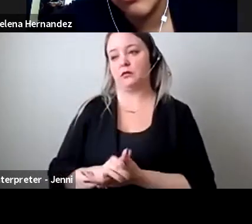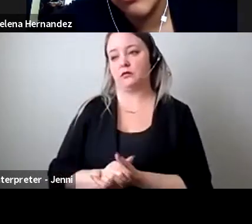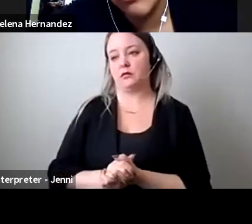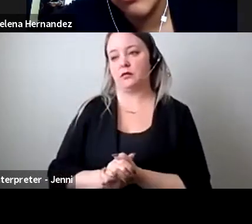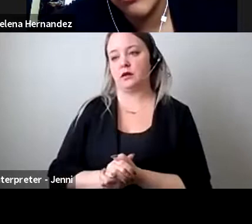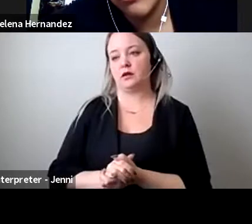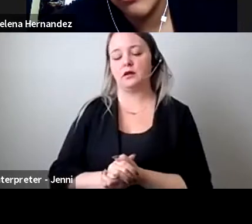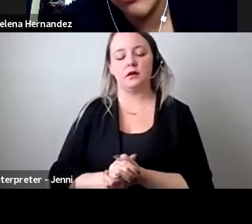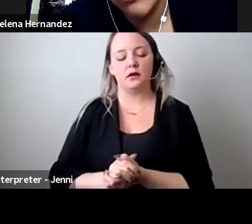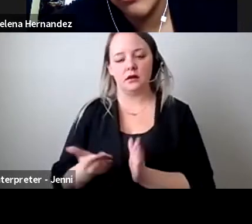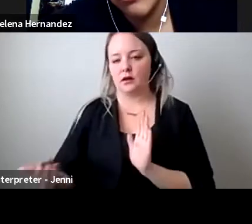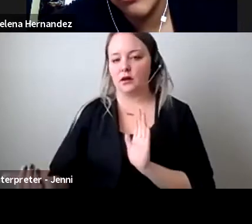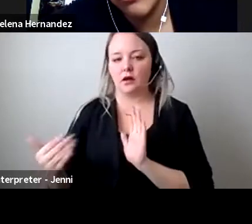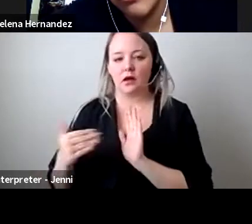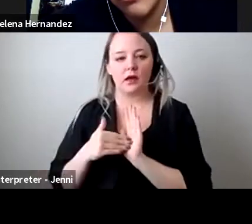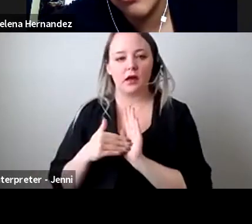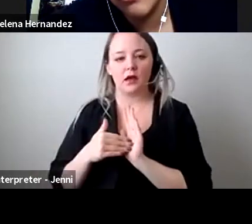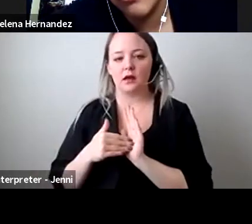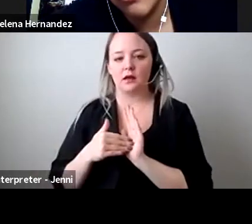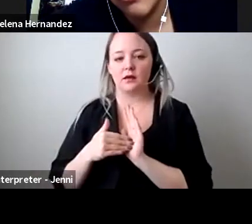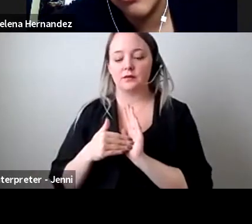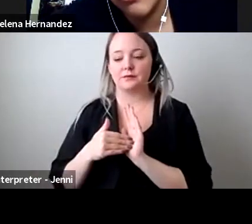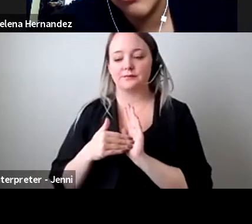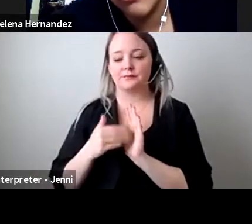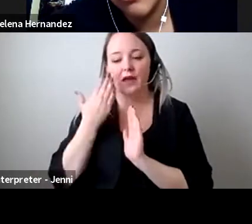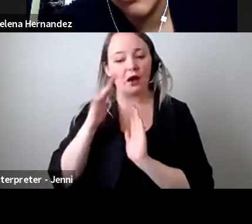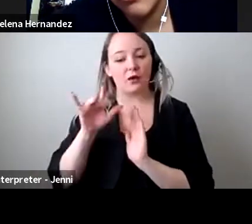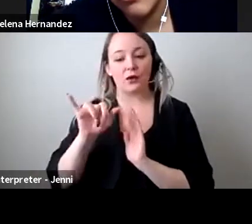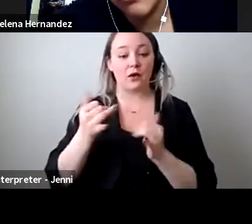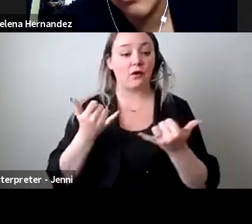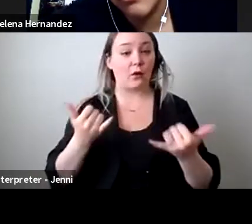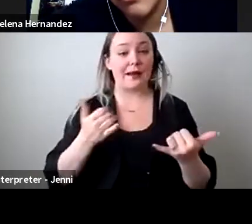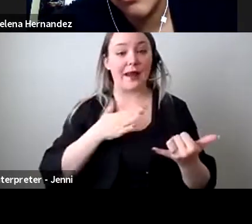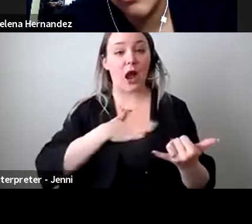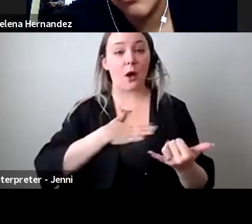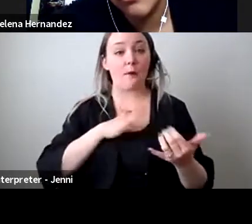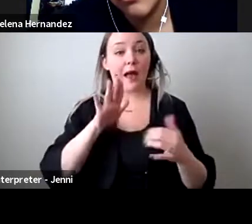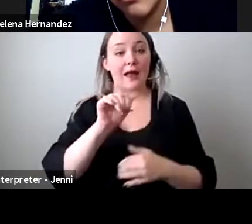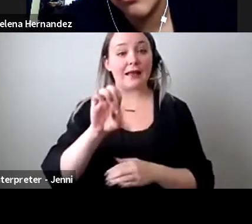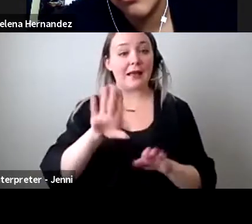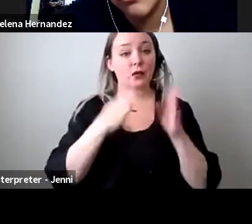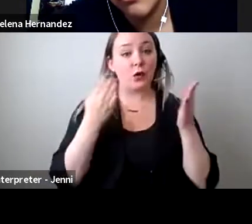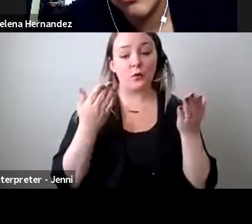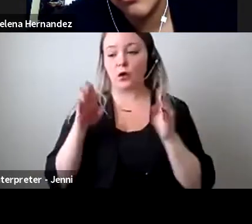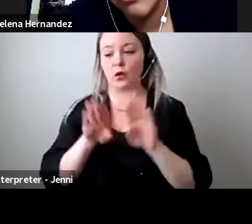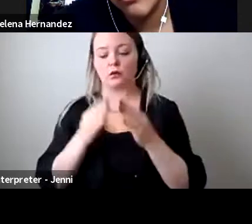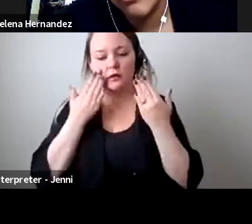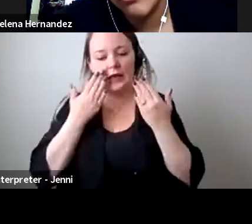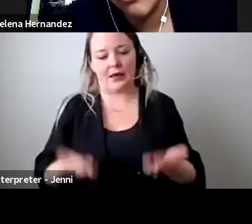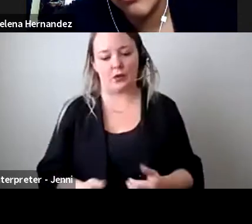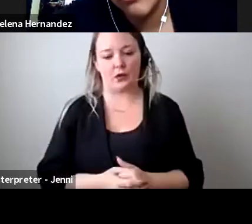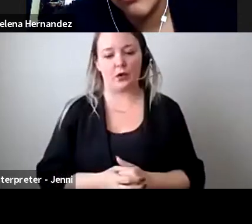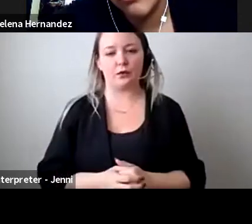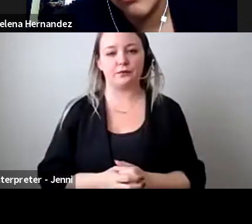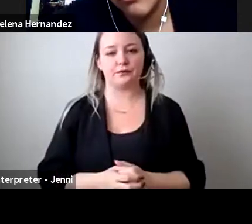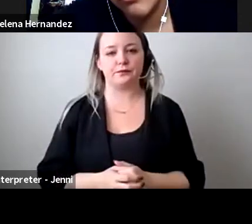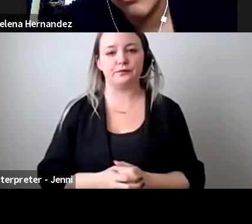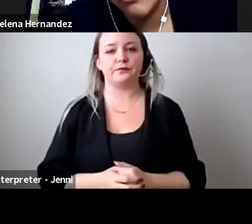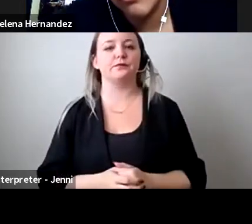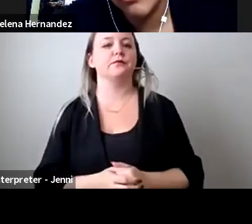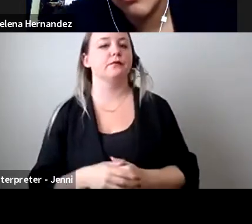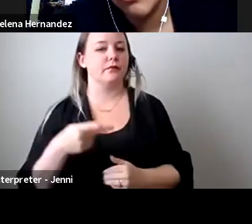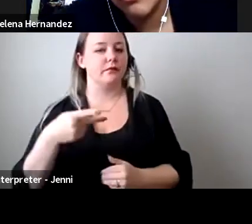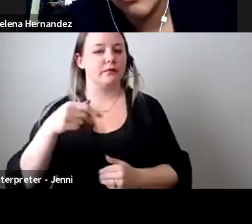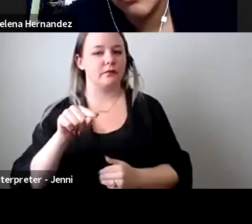Once again, I'm not sure if my case is open or closed at this moment. Absolutely. And as you shared in the beginning,